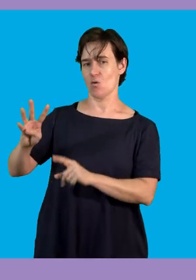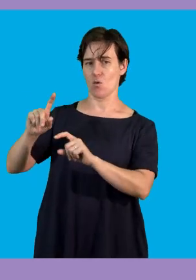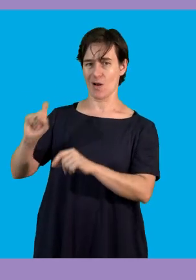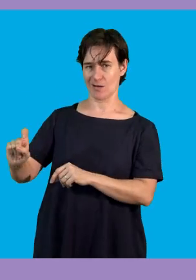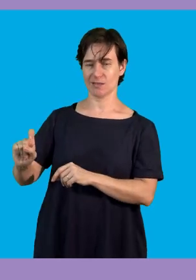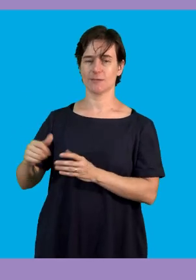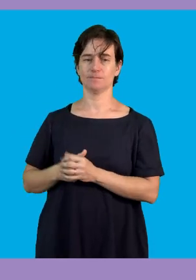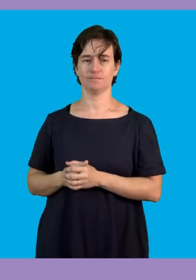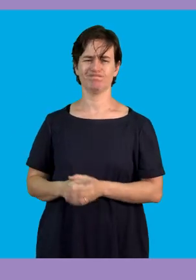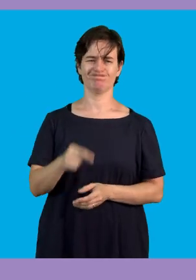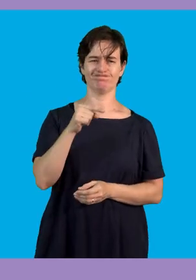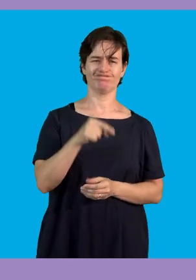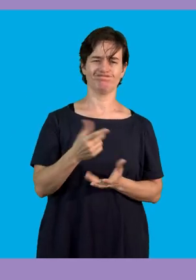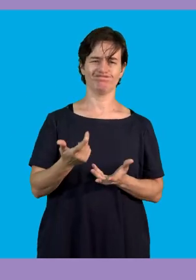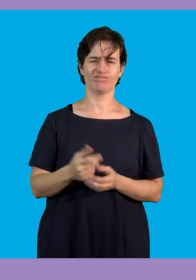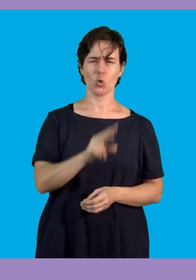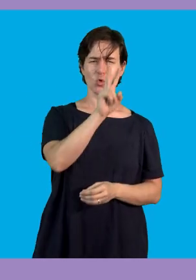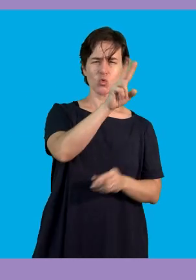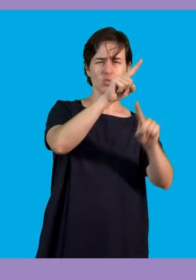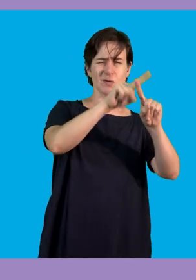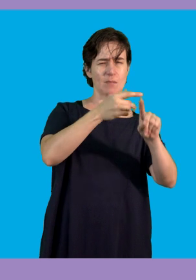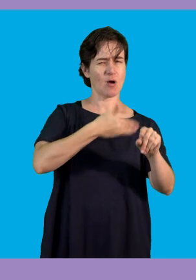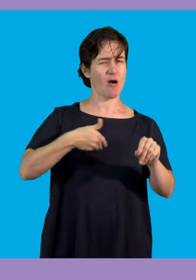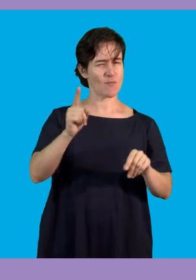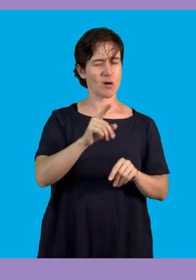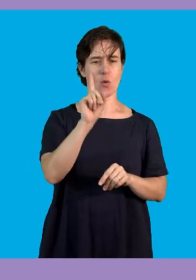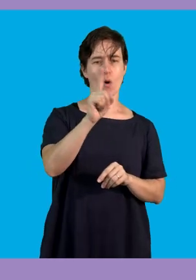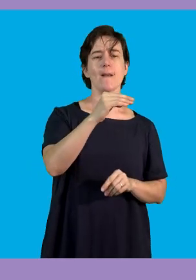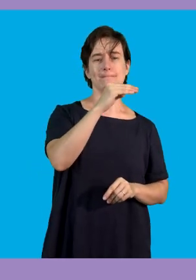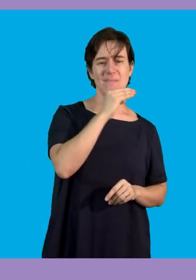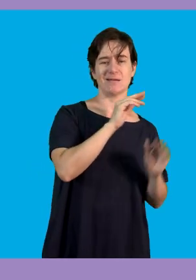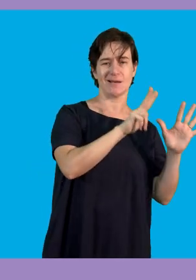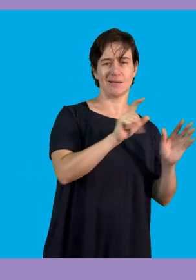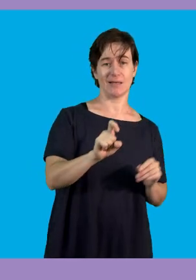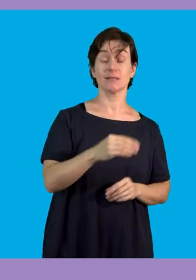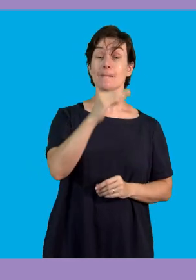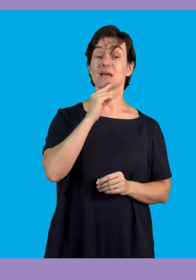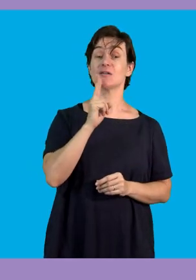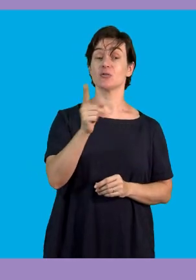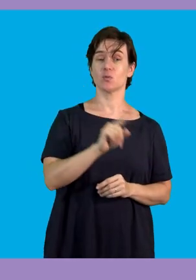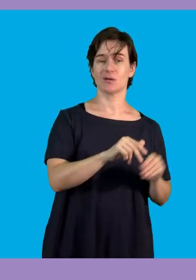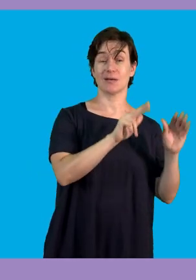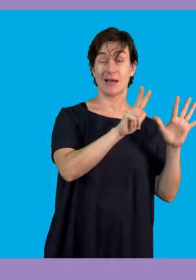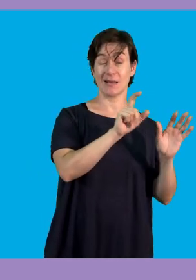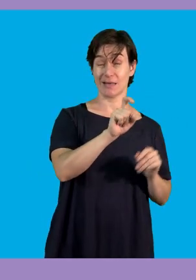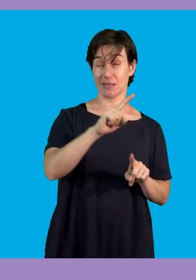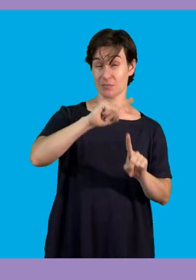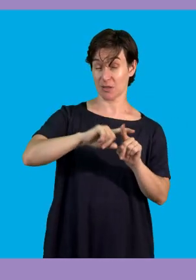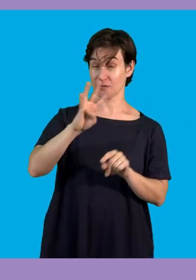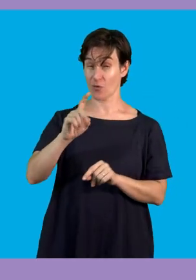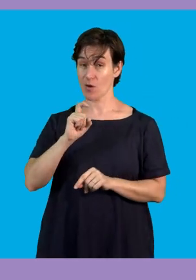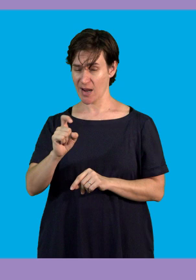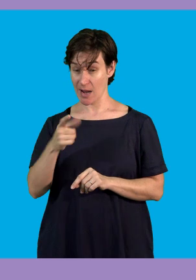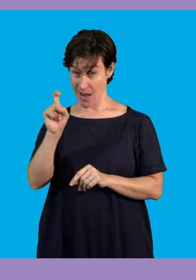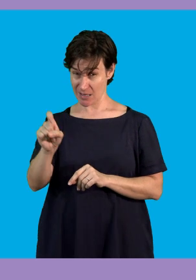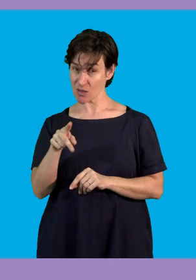4x. And then 2 multiplied by half would give us 1, so we remain with 8x. 8x plus 4x, these are like